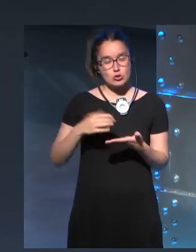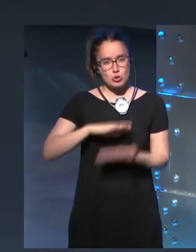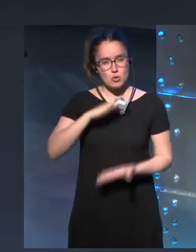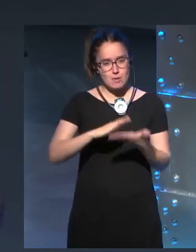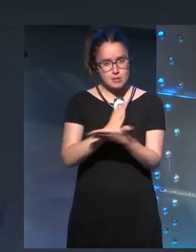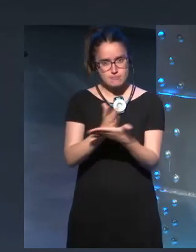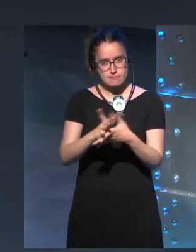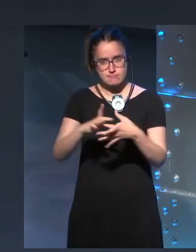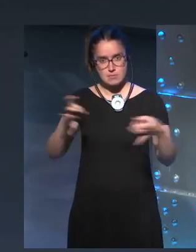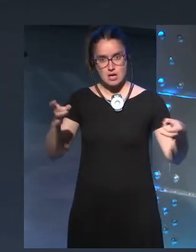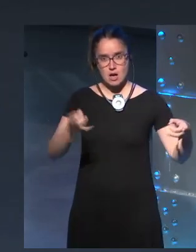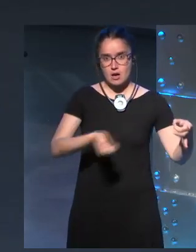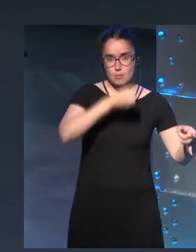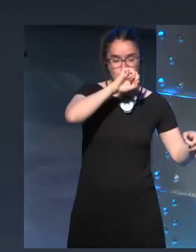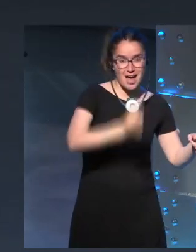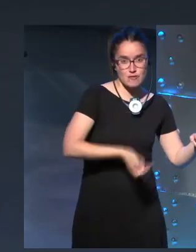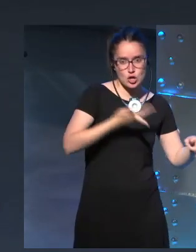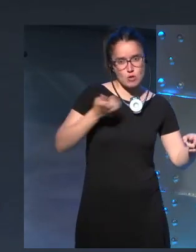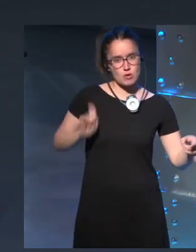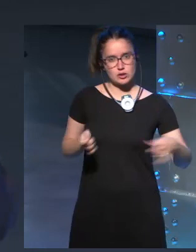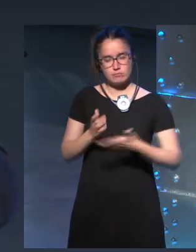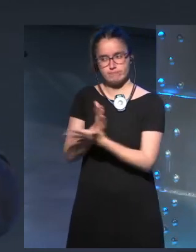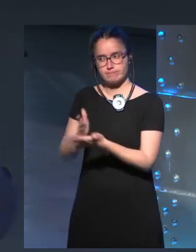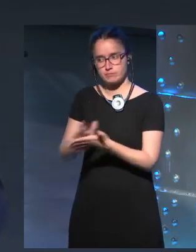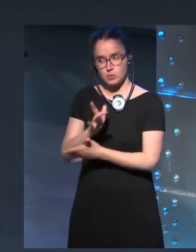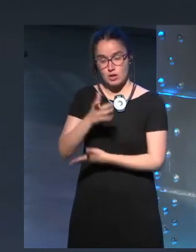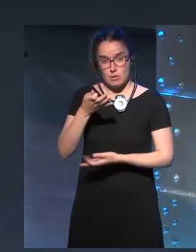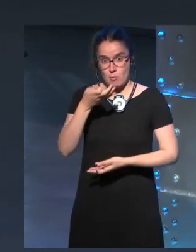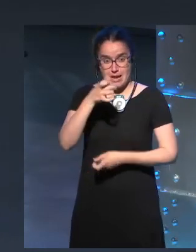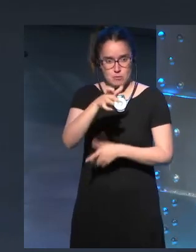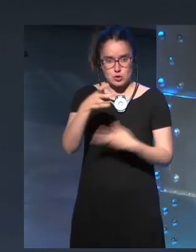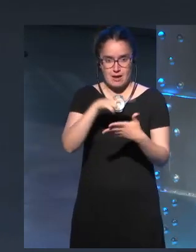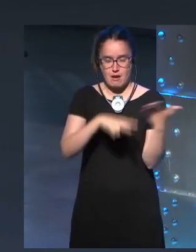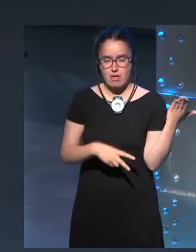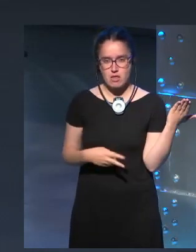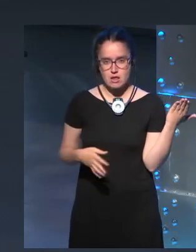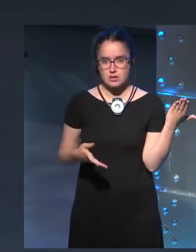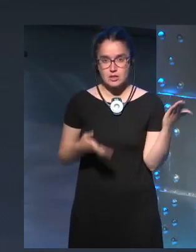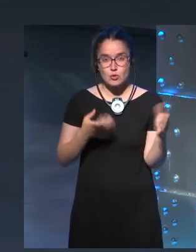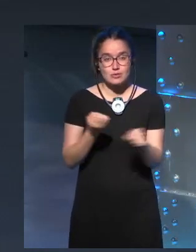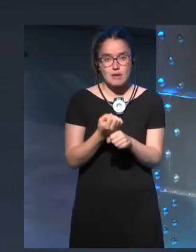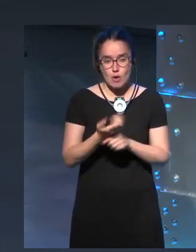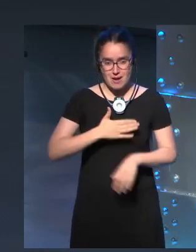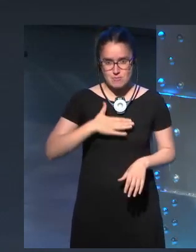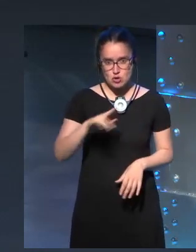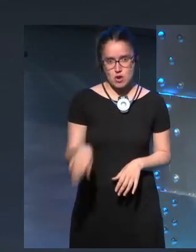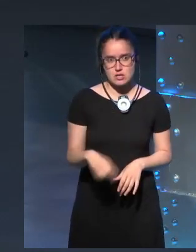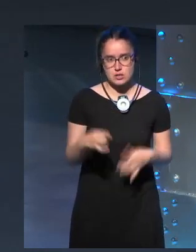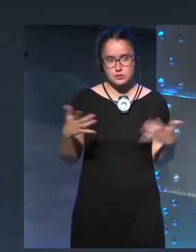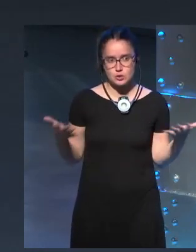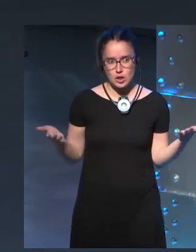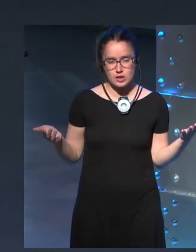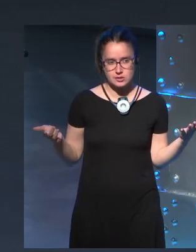team. I know that I'm able to do that because I have to do a professional job for the people that read me. I'm not doing something